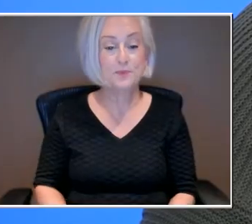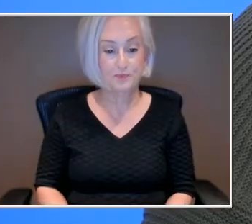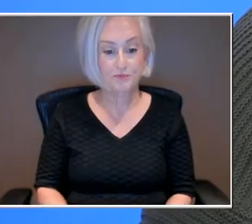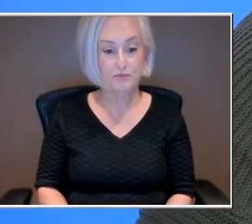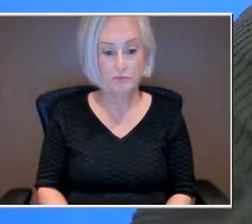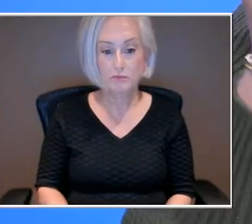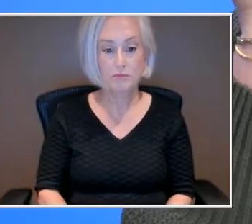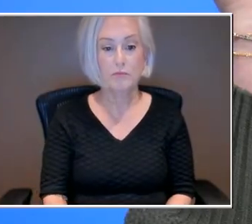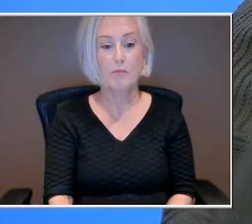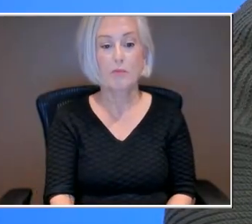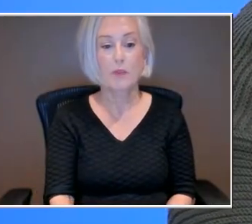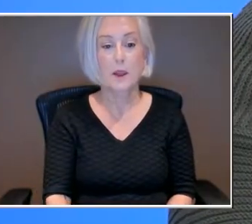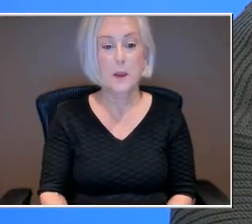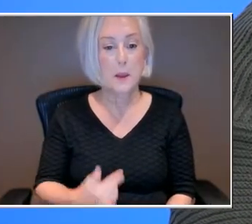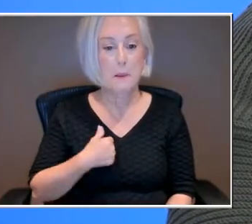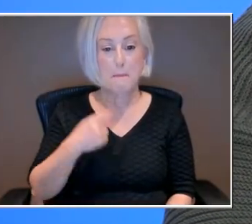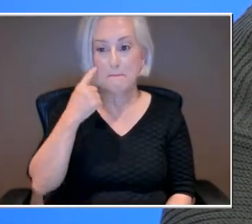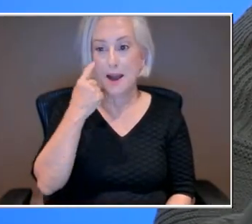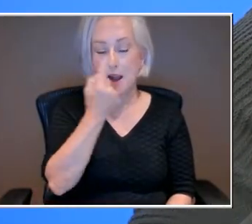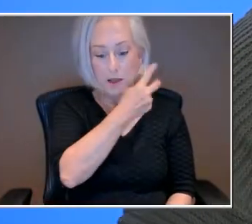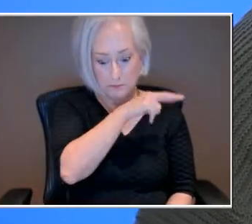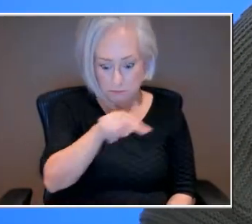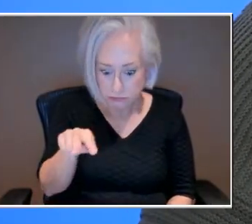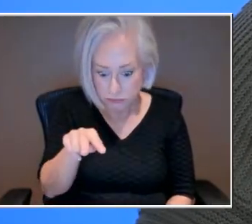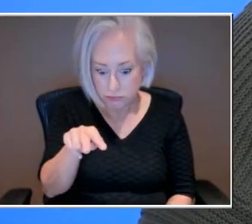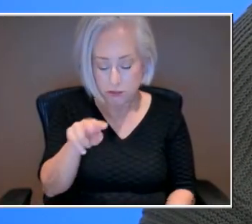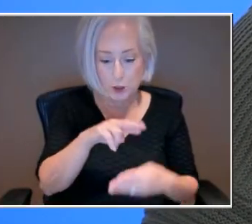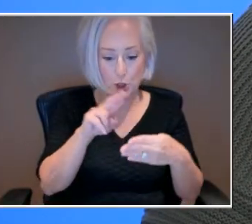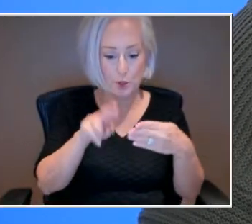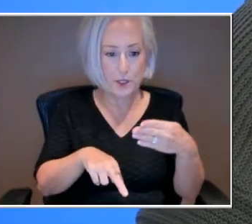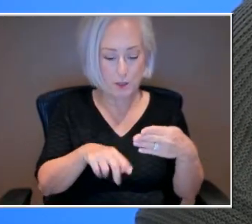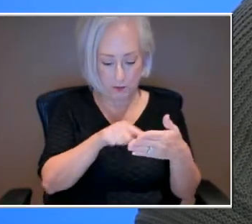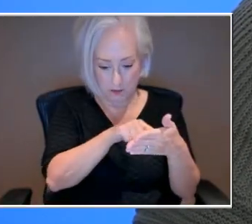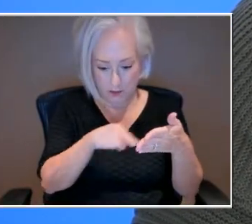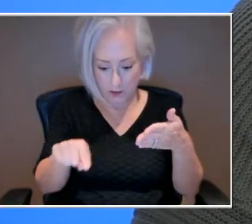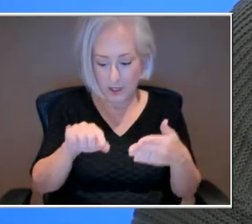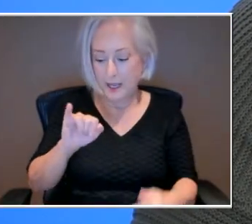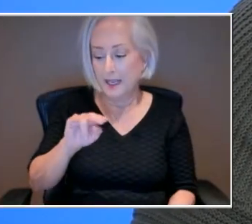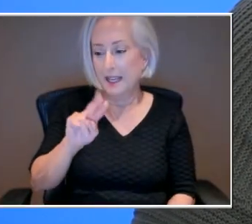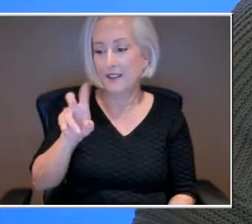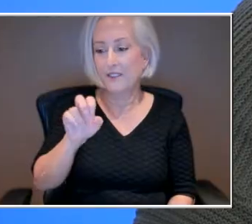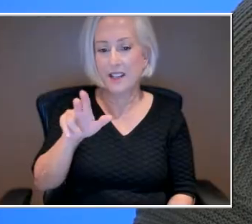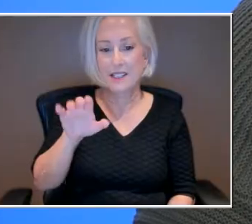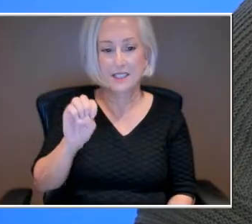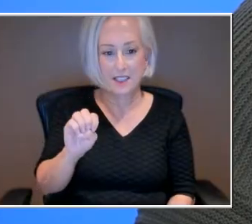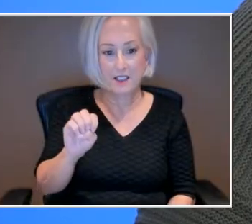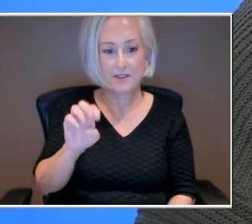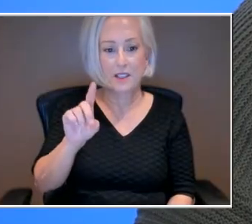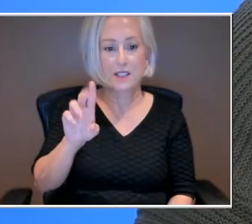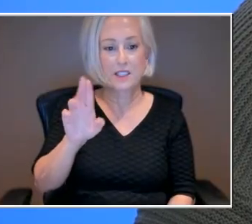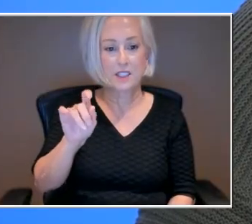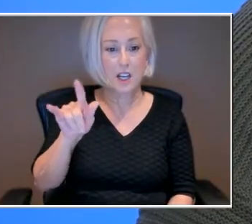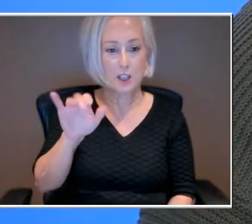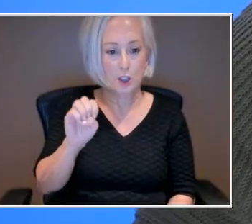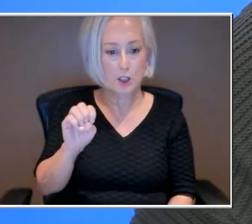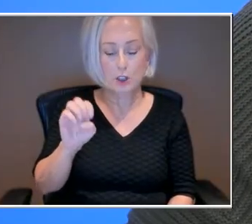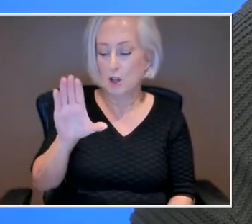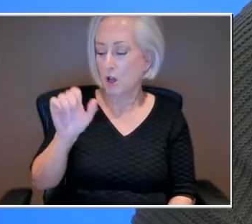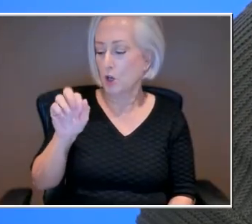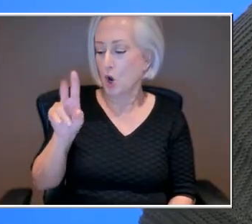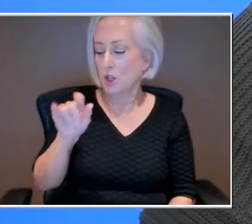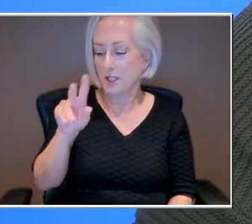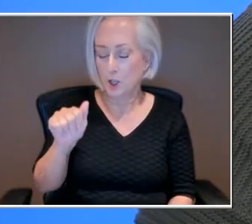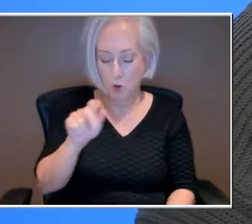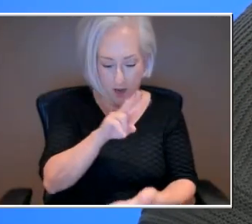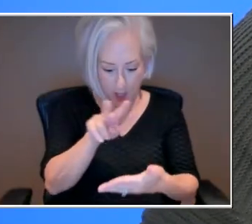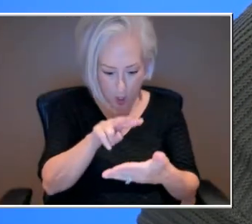was like my eyes, there was like a magnet to those words, invasive ductal carcinoma. And I knew, I was like, searching, I was like, surely this is like a